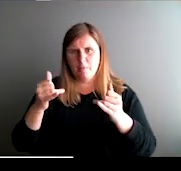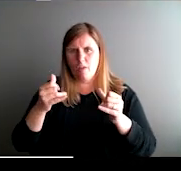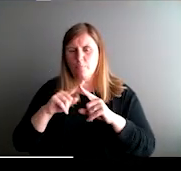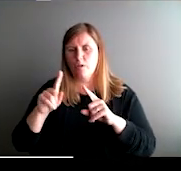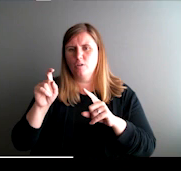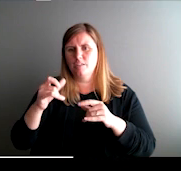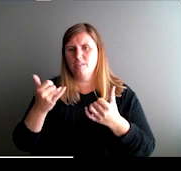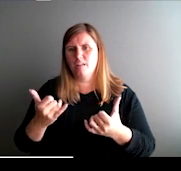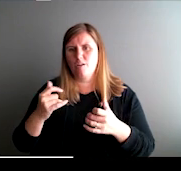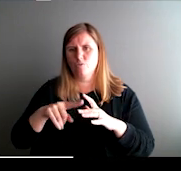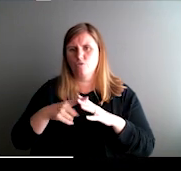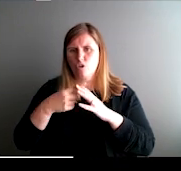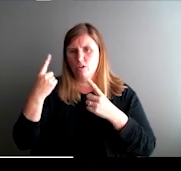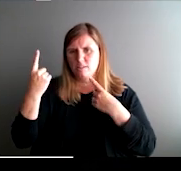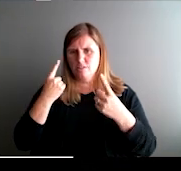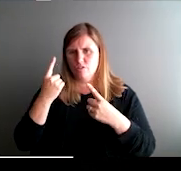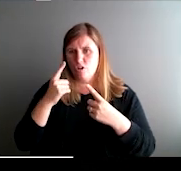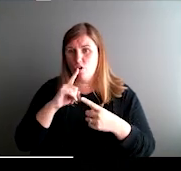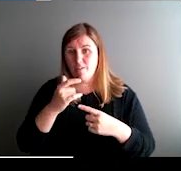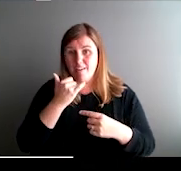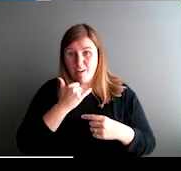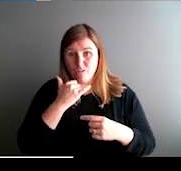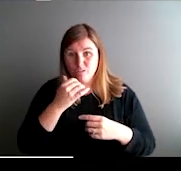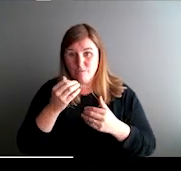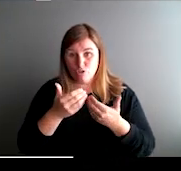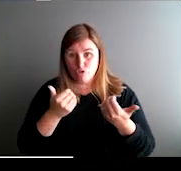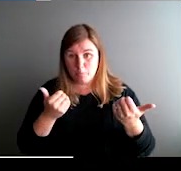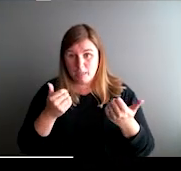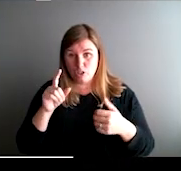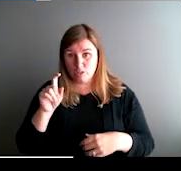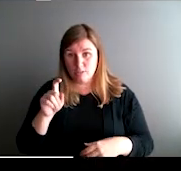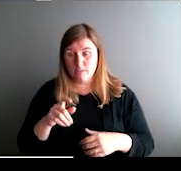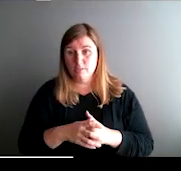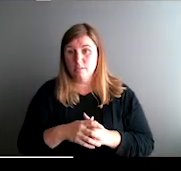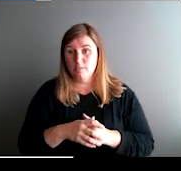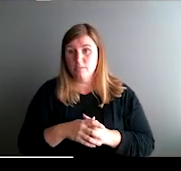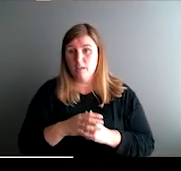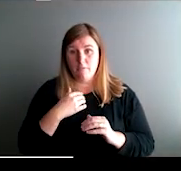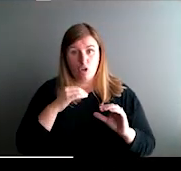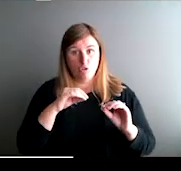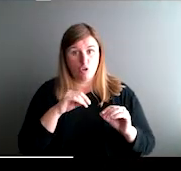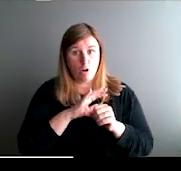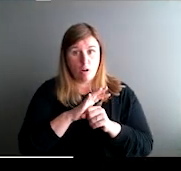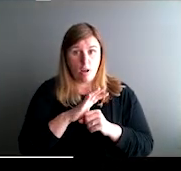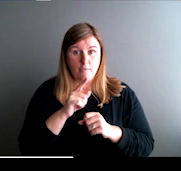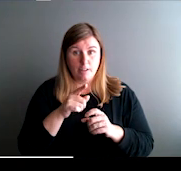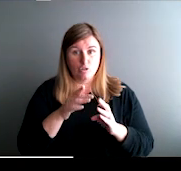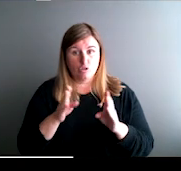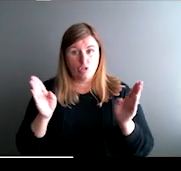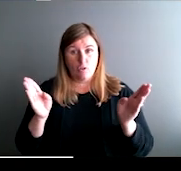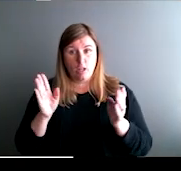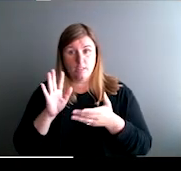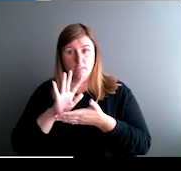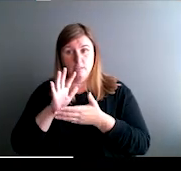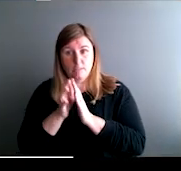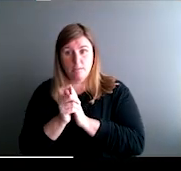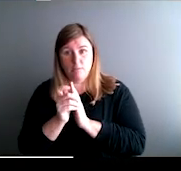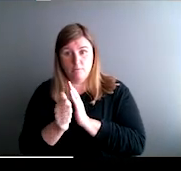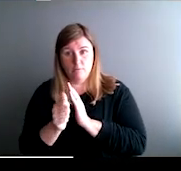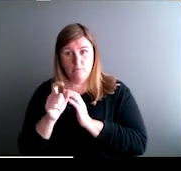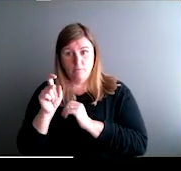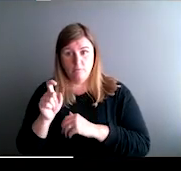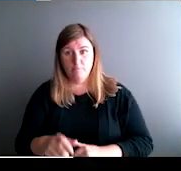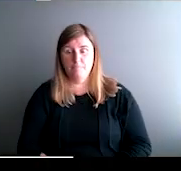need to now start considering, are they errors of discrimination? Have I taught enough that these are generalized skills and those types of